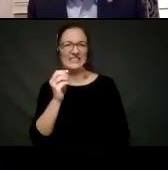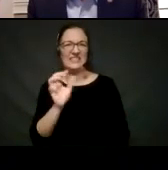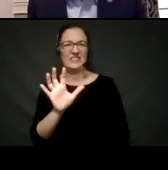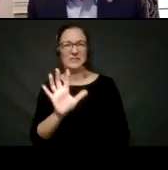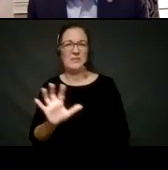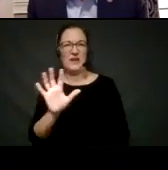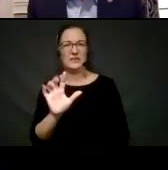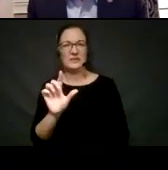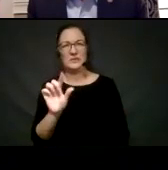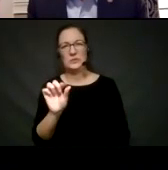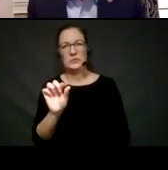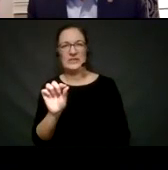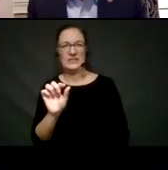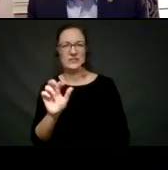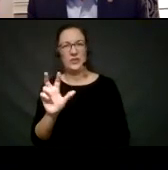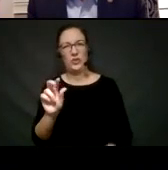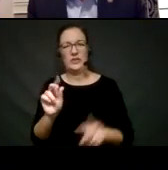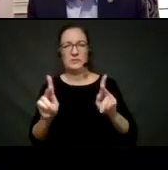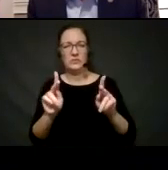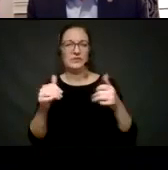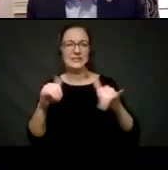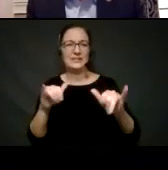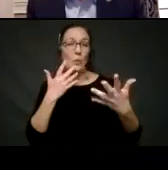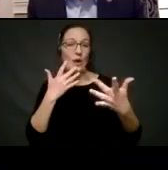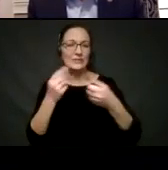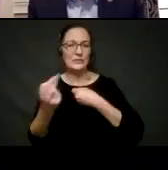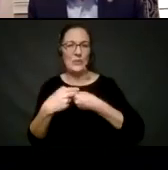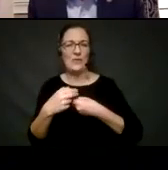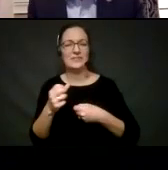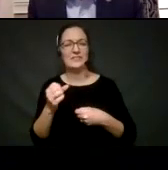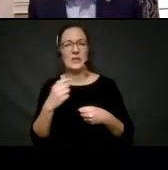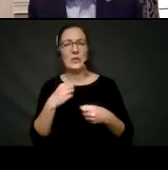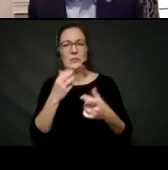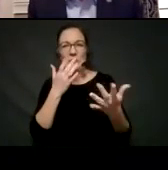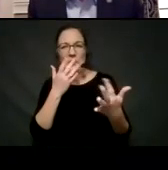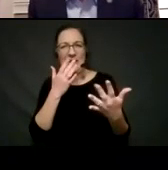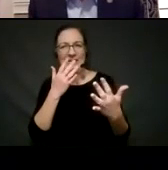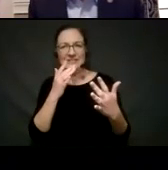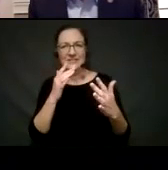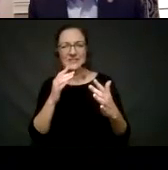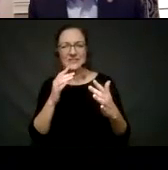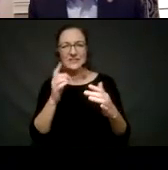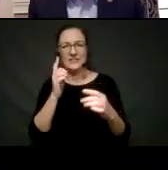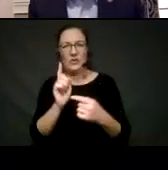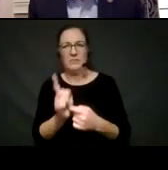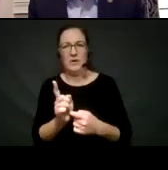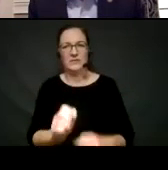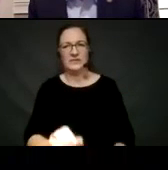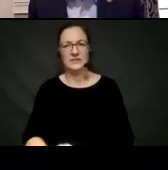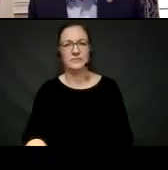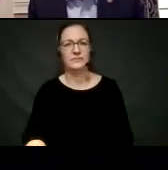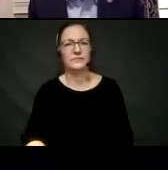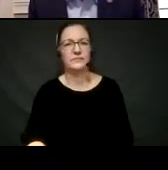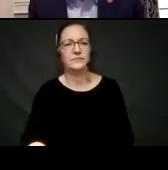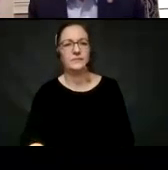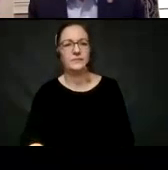about 20 or 30 folks who are trying to join. So let's give folks a few moments or so. And